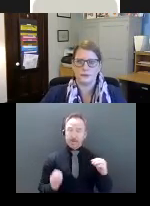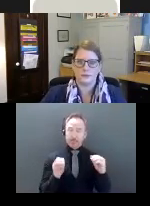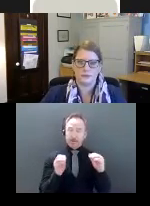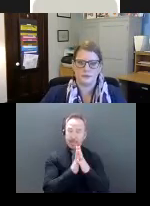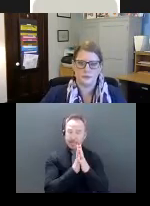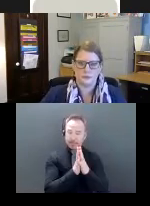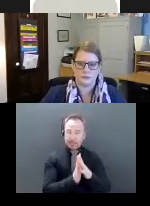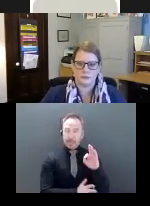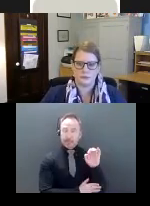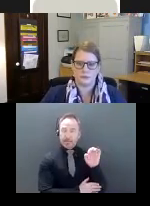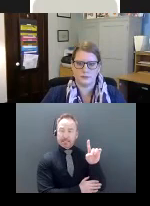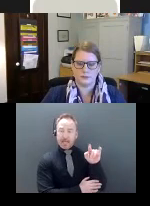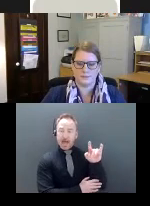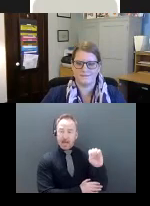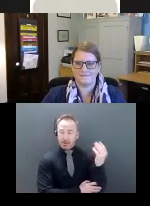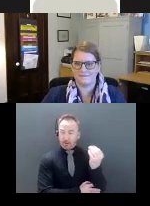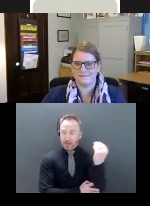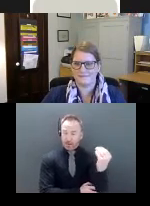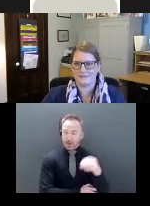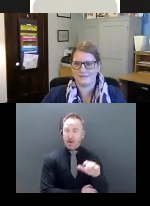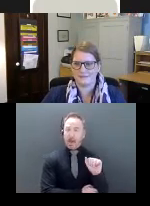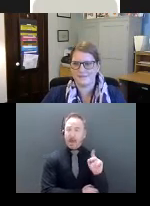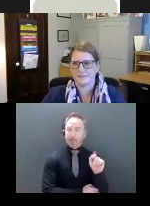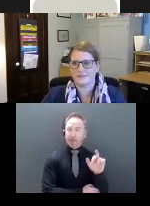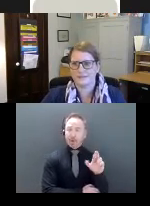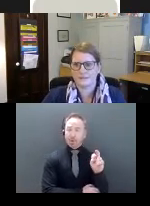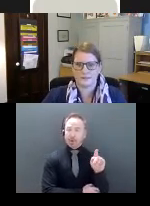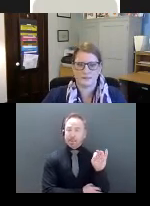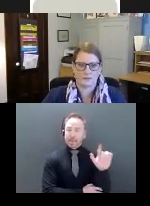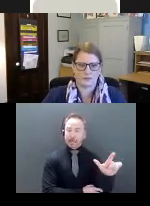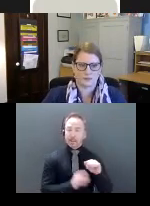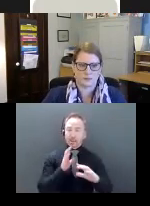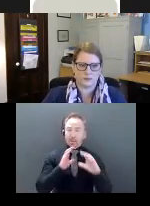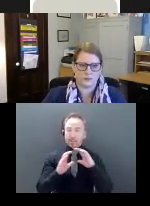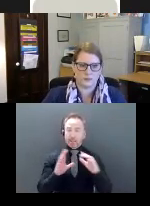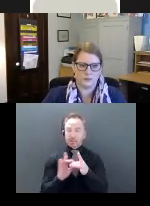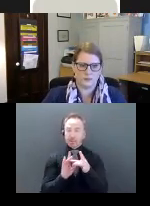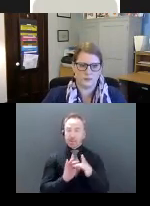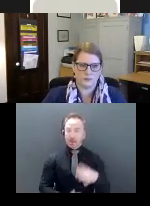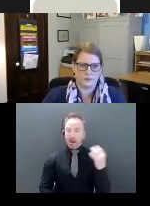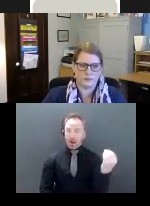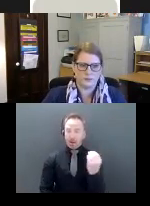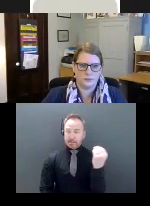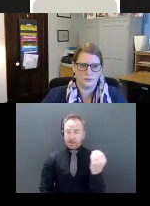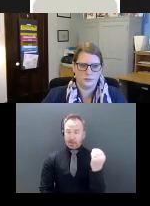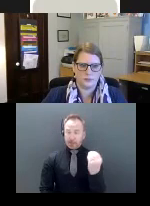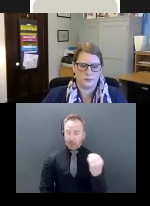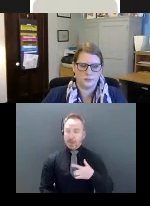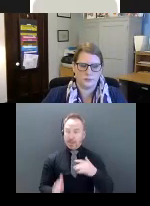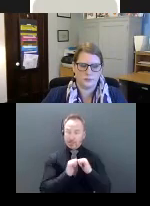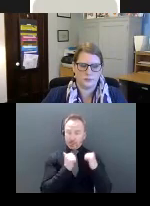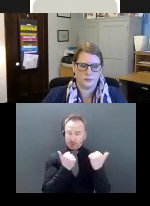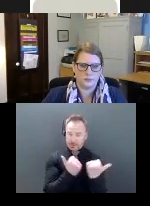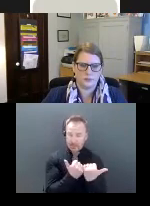to be joined by Amber Wardell, who is the Communication Resource Coordinator for the Ontario Association for Interval and